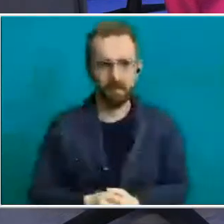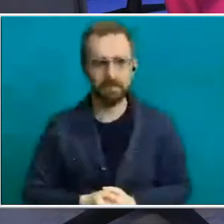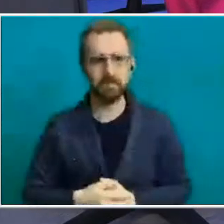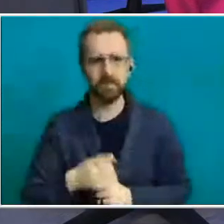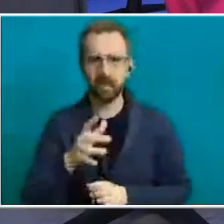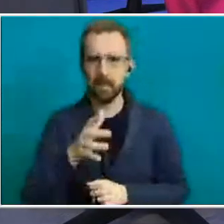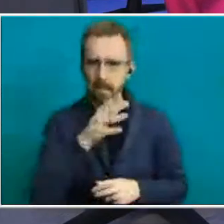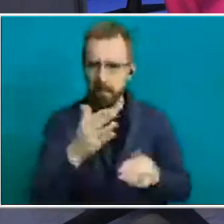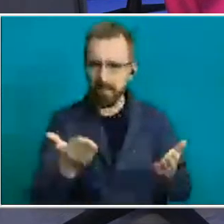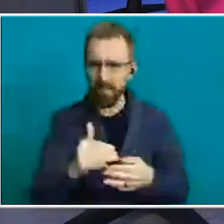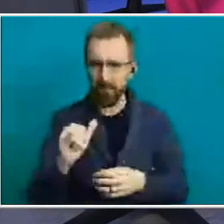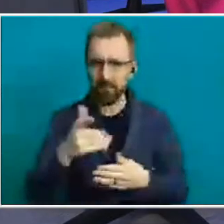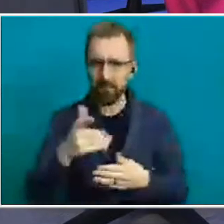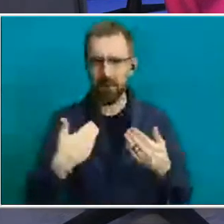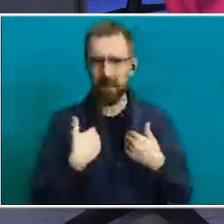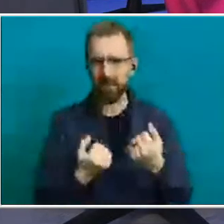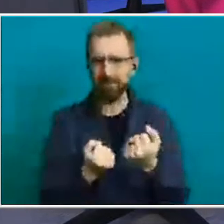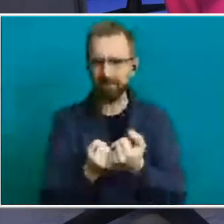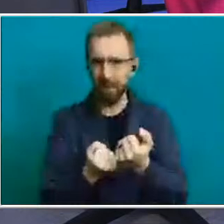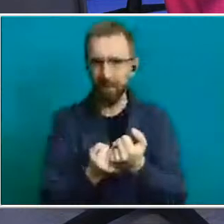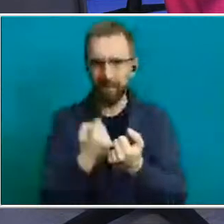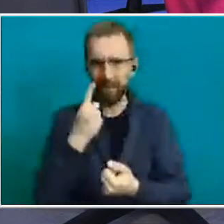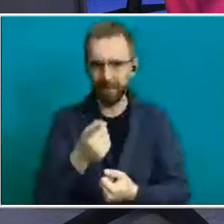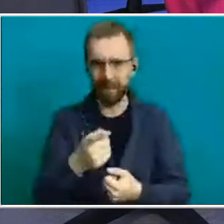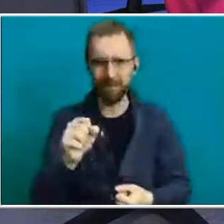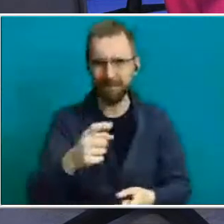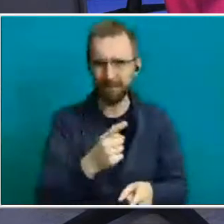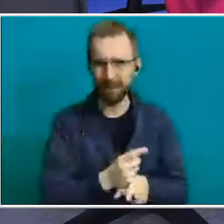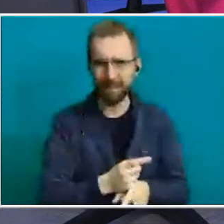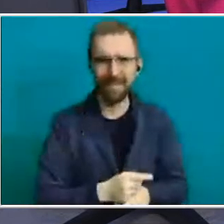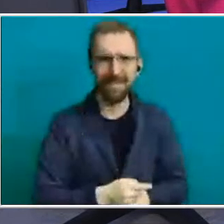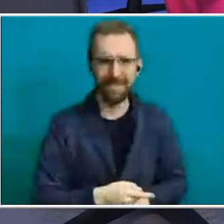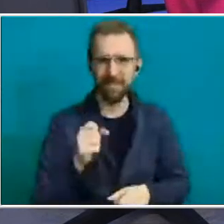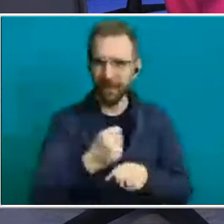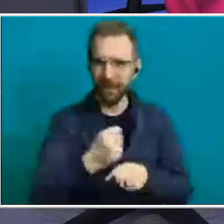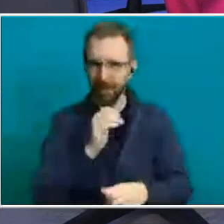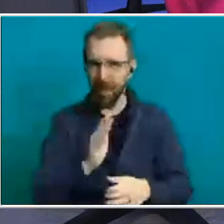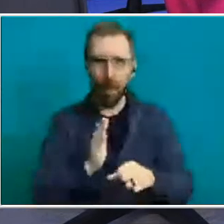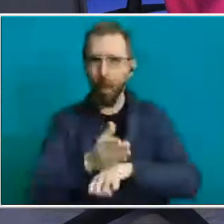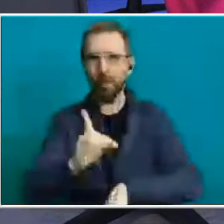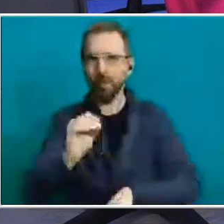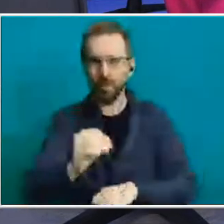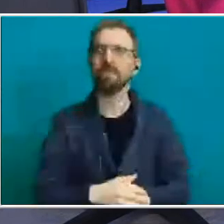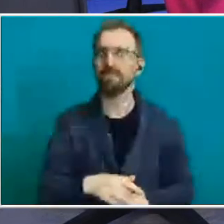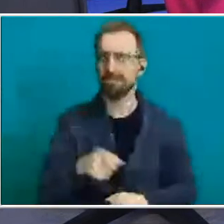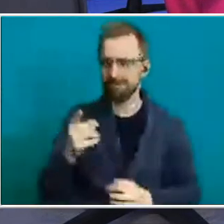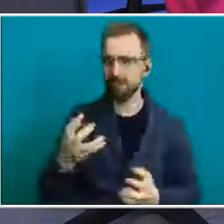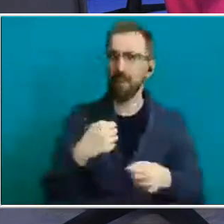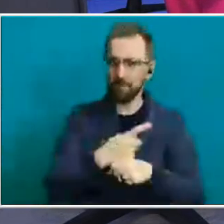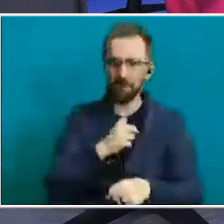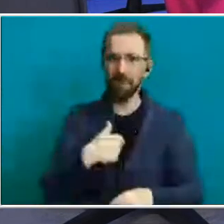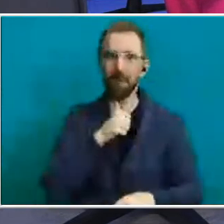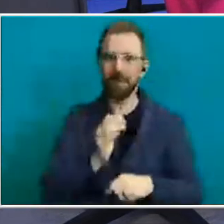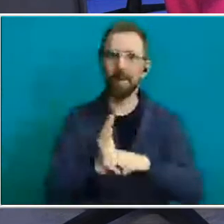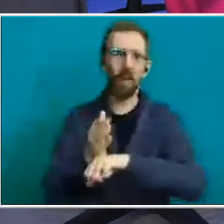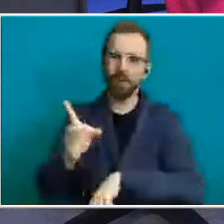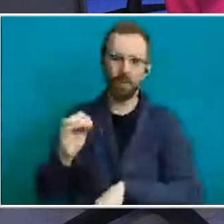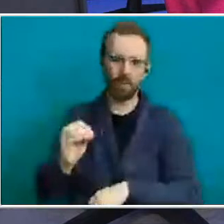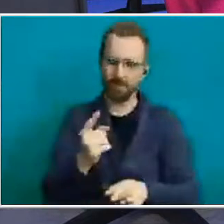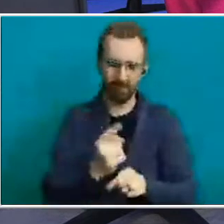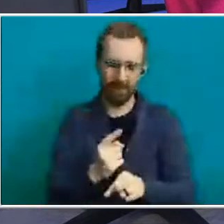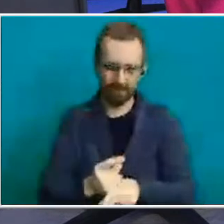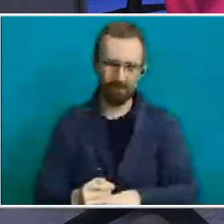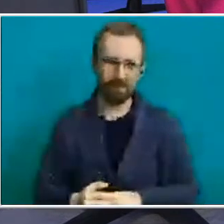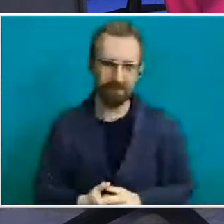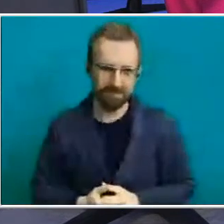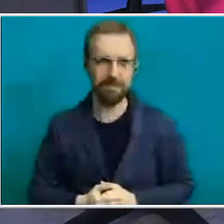held you back a little bit, you know, to Yeah, make sure she you weren't really- overdoing it, right? Yeah, she really wanted to make sure I wasn't overdoing it. Okay. So